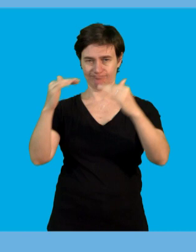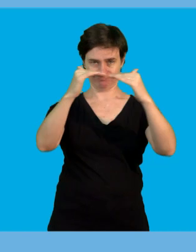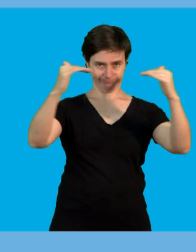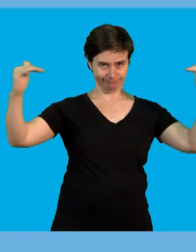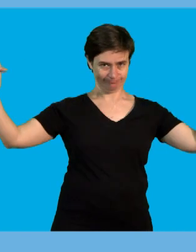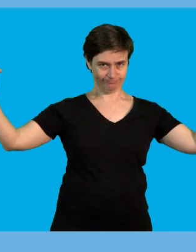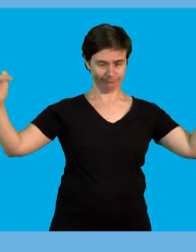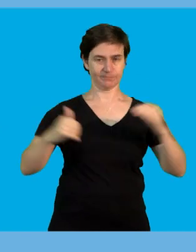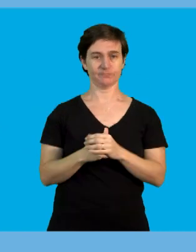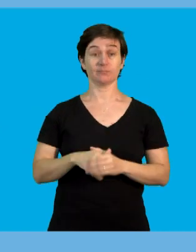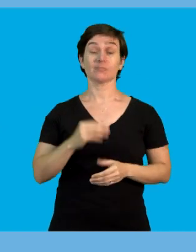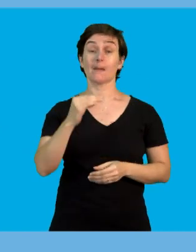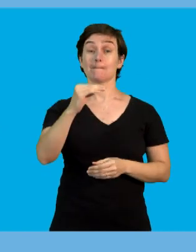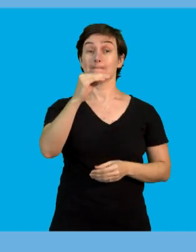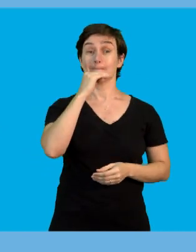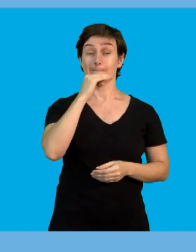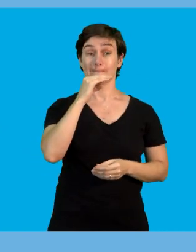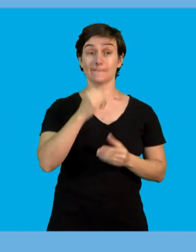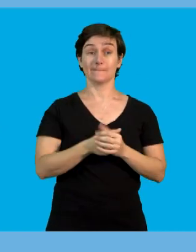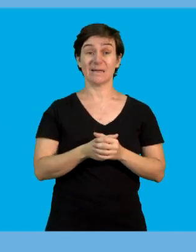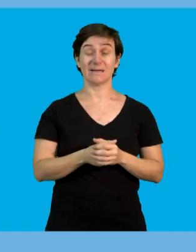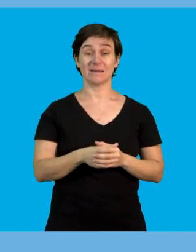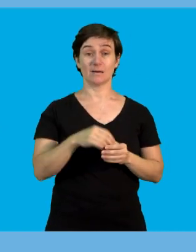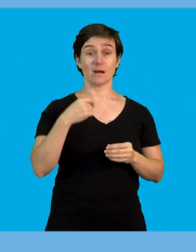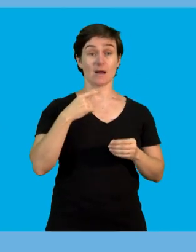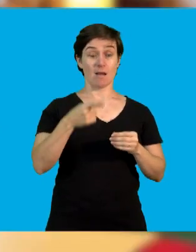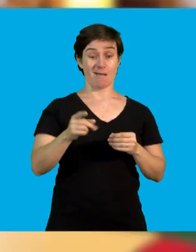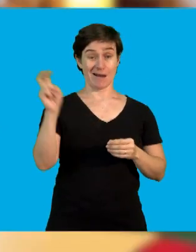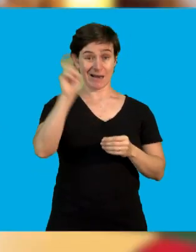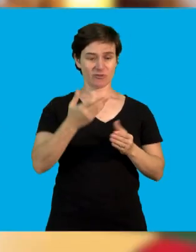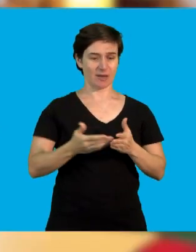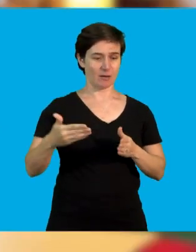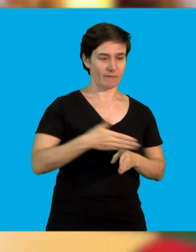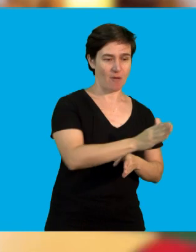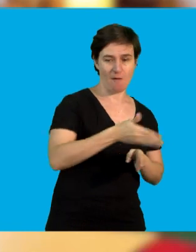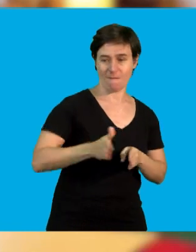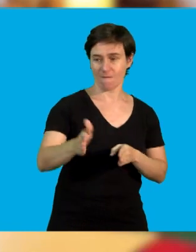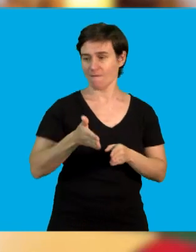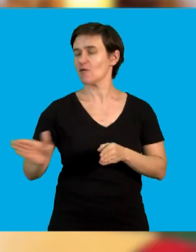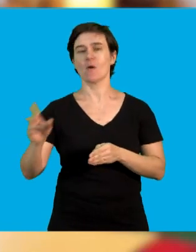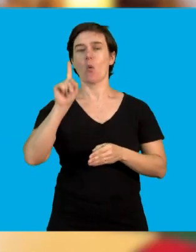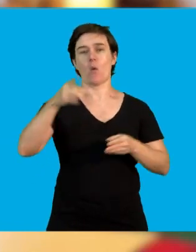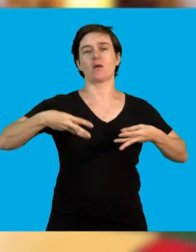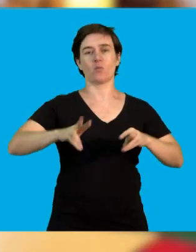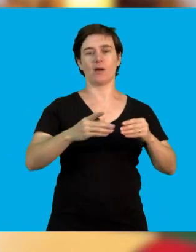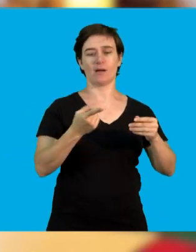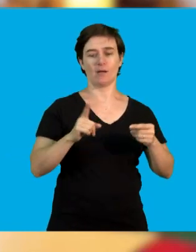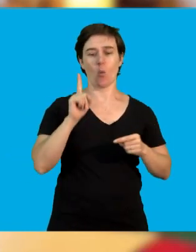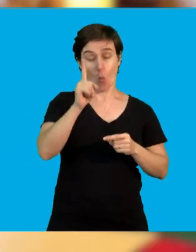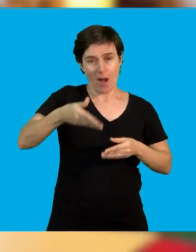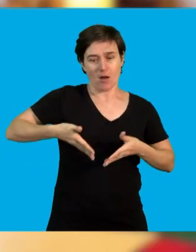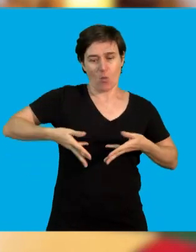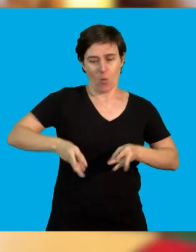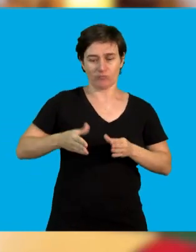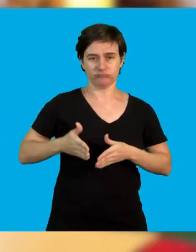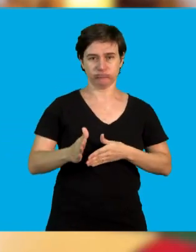series, there's only one path for the current to flow. So because they're connected in line one after the other, current has no choice